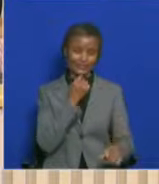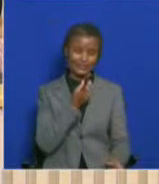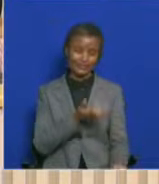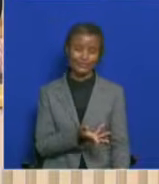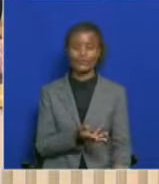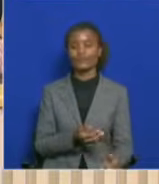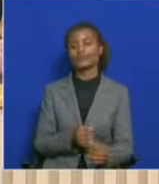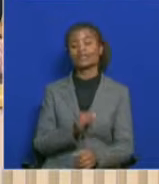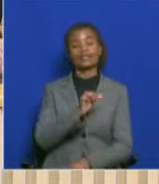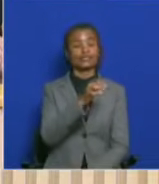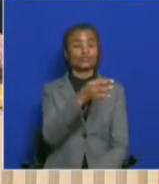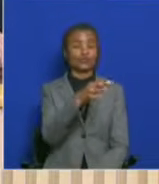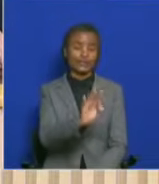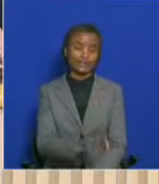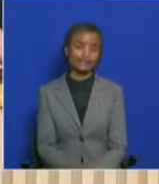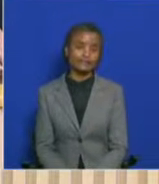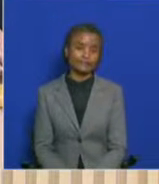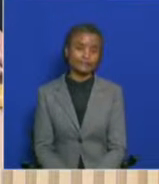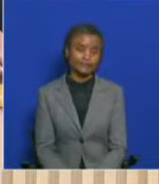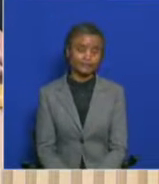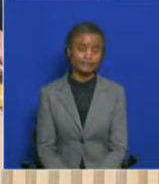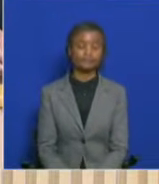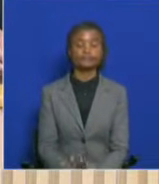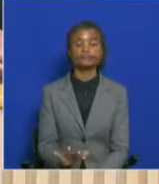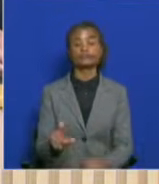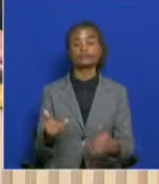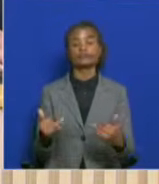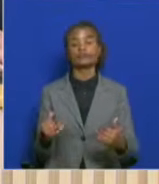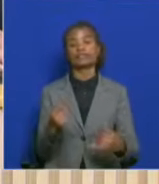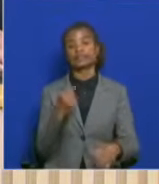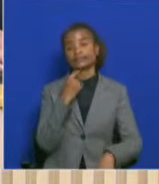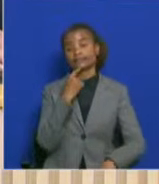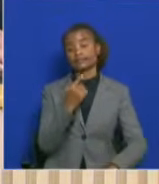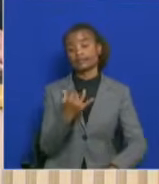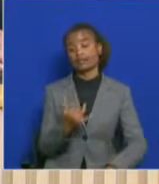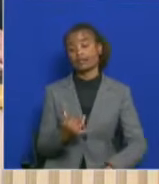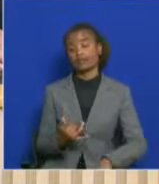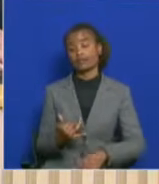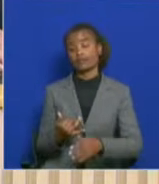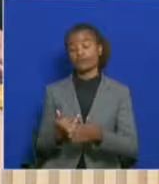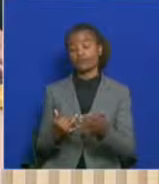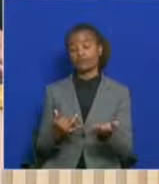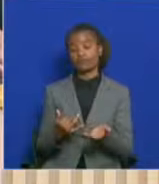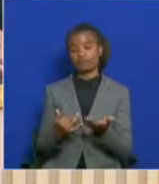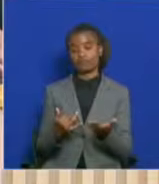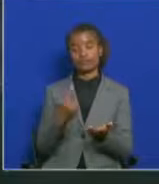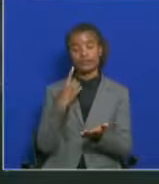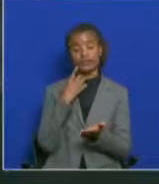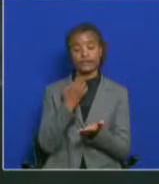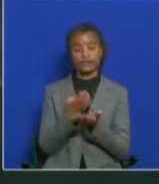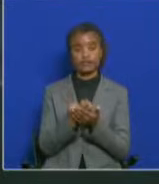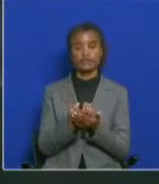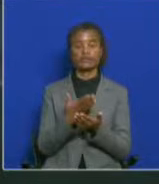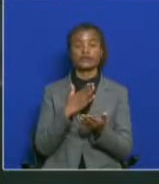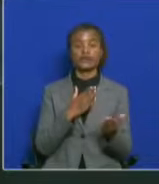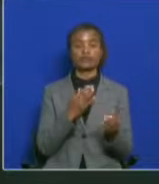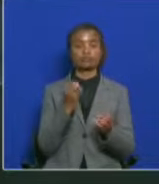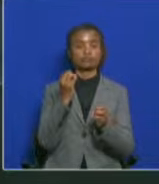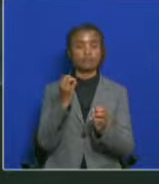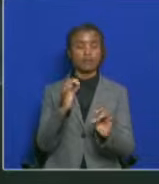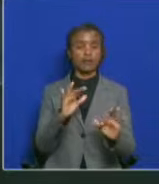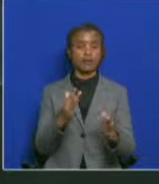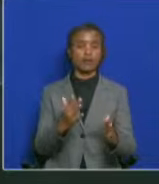Chair, I must say at this point that there's some evidence that we would want to lead in camera in relation to this